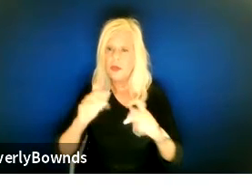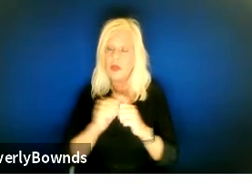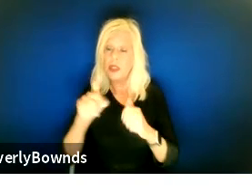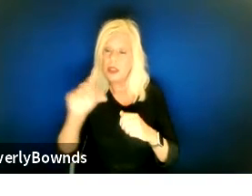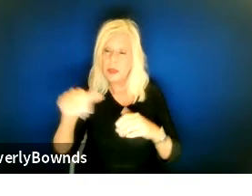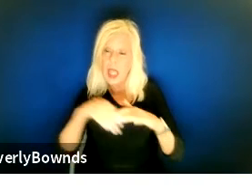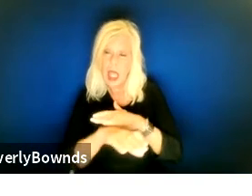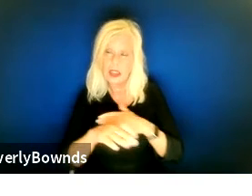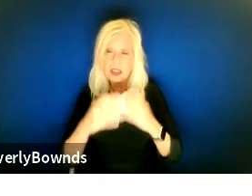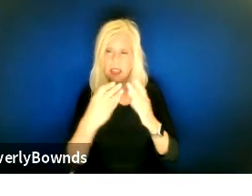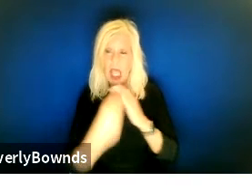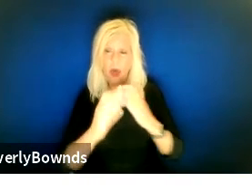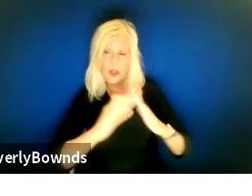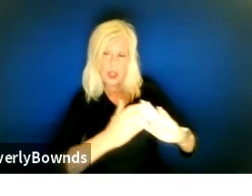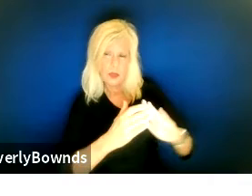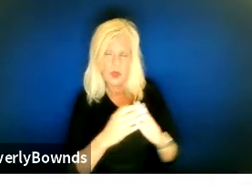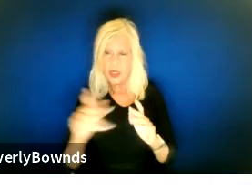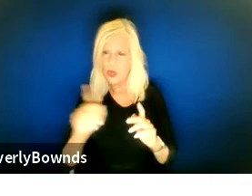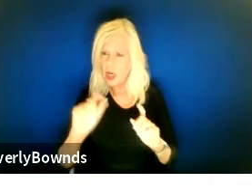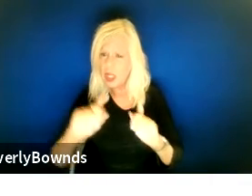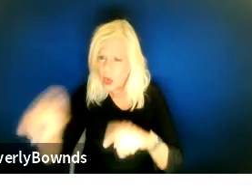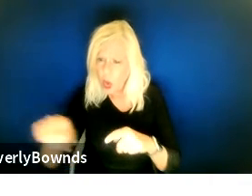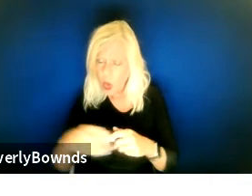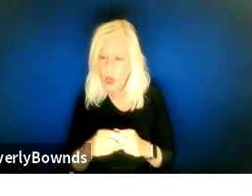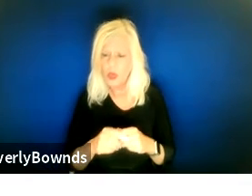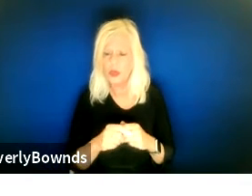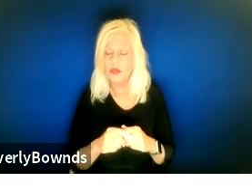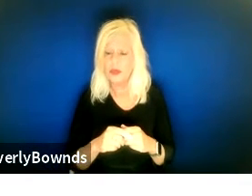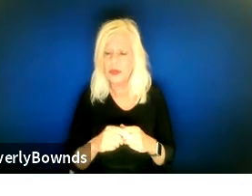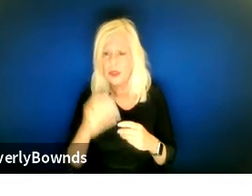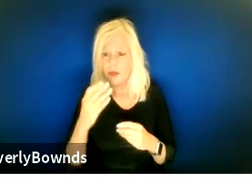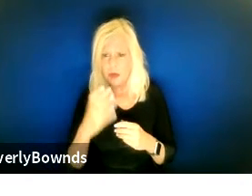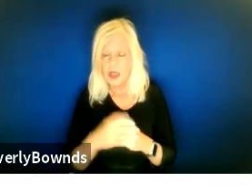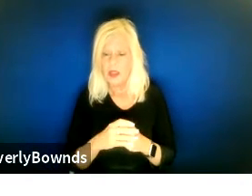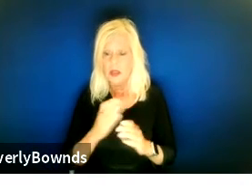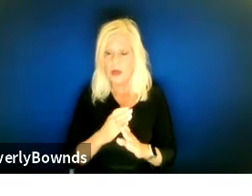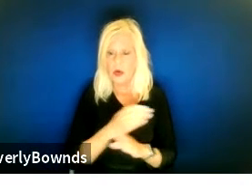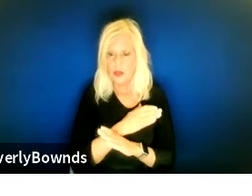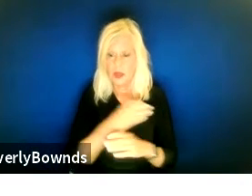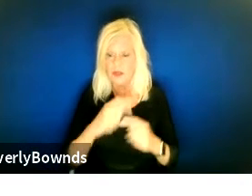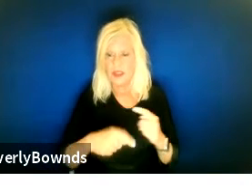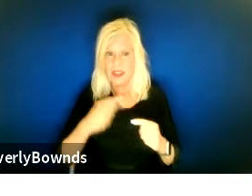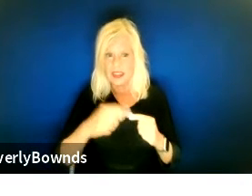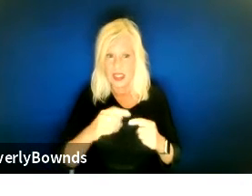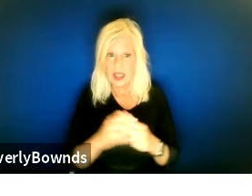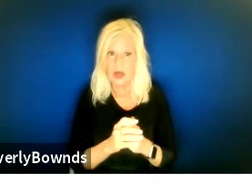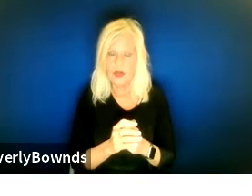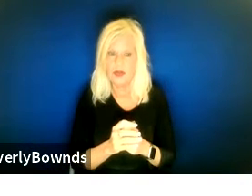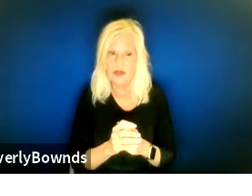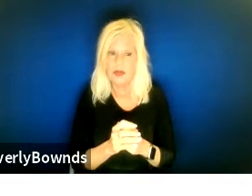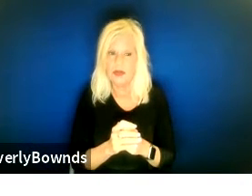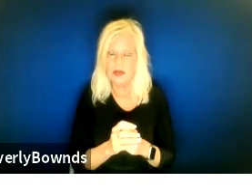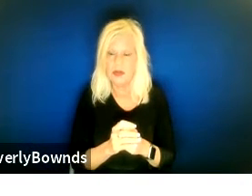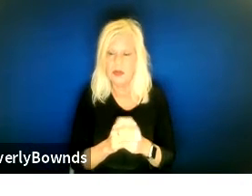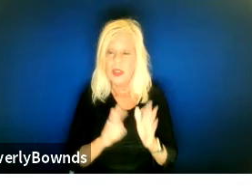community, places where they can get work out. So in the previous cycle of RECTech, we developed an early prototype, which